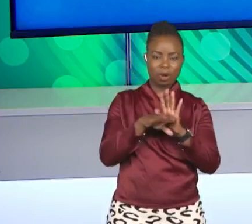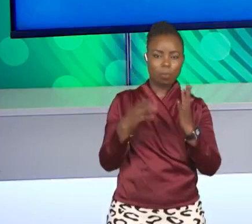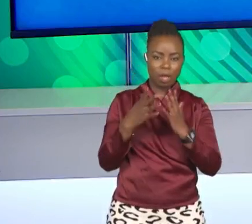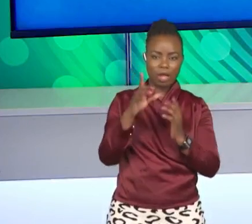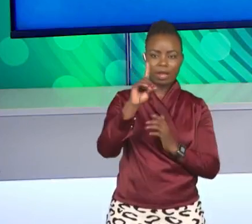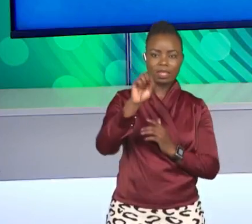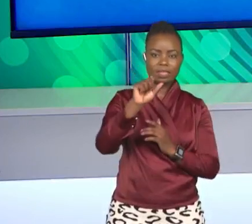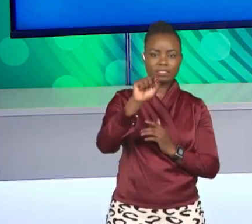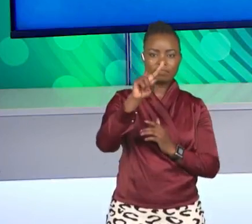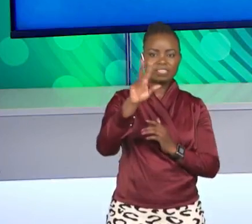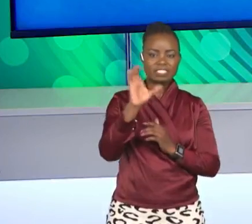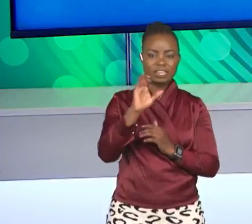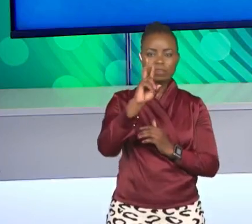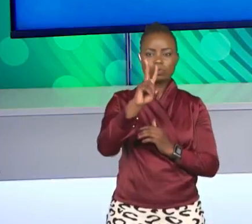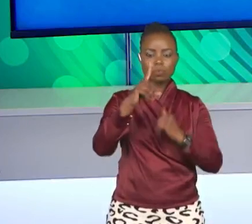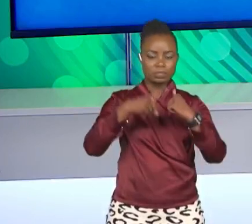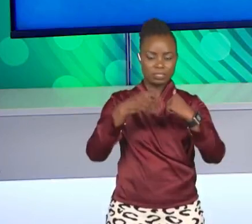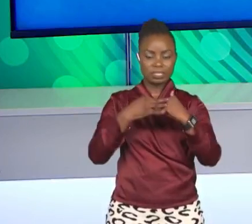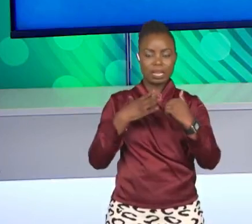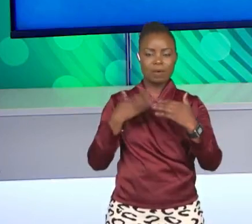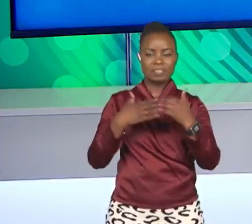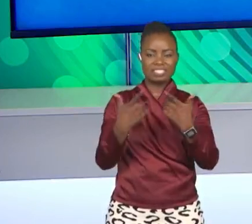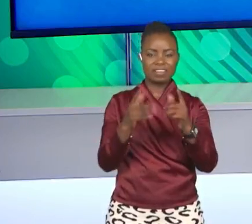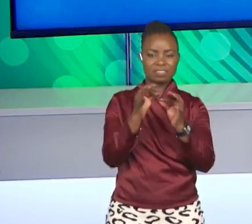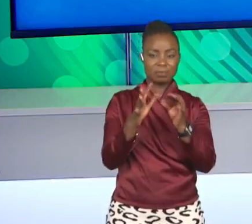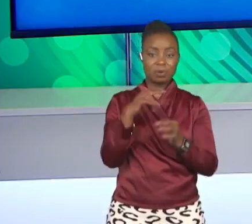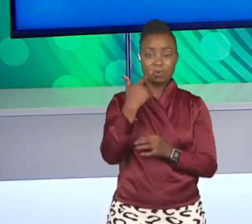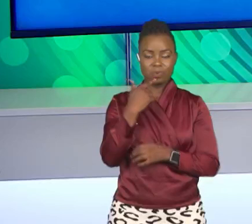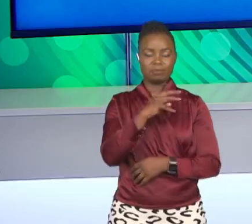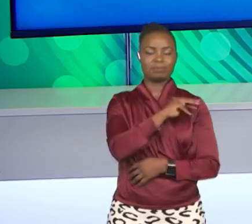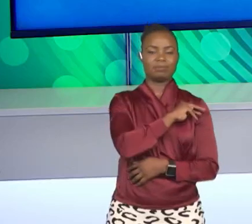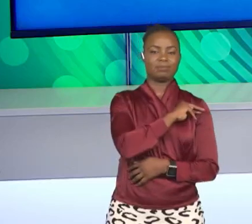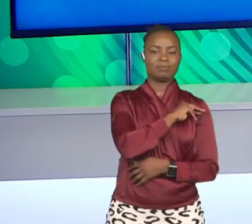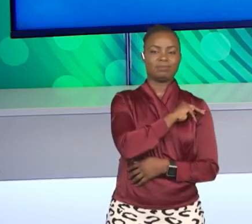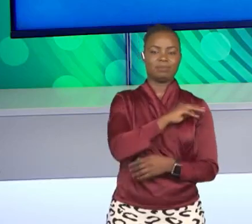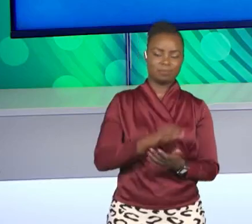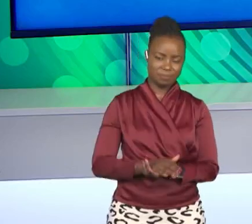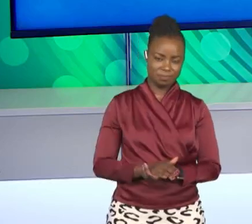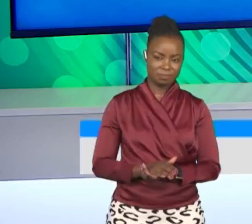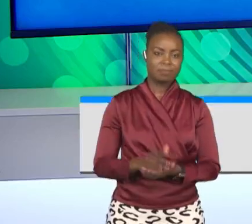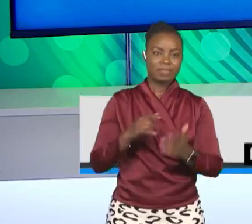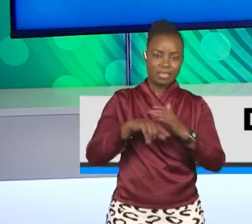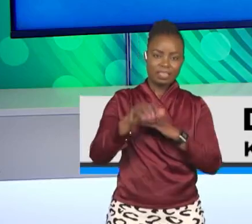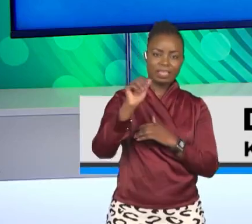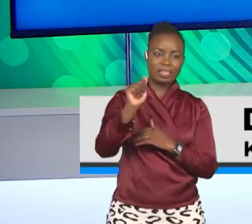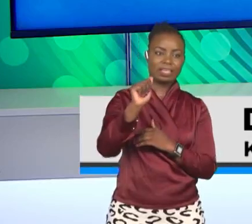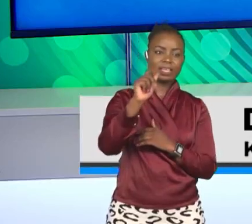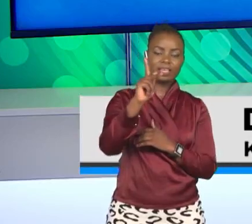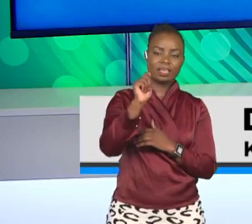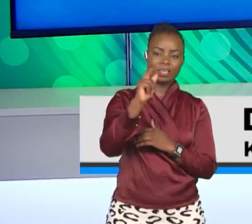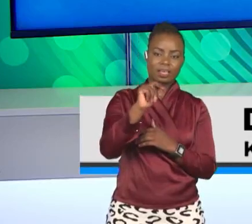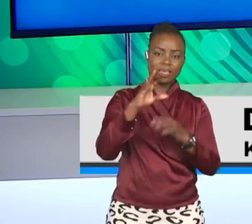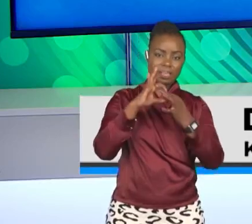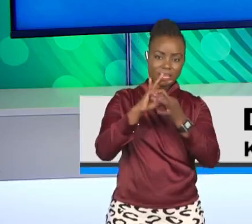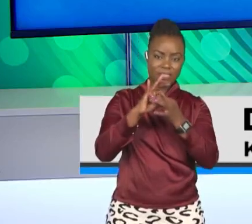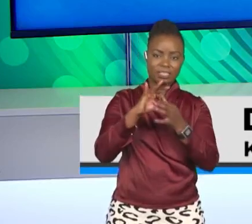channel 268. Our sign language interpreter is Monica Mwangi. In the Akan culture, the communes are